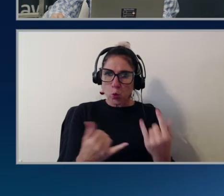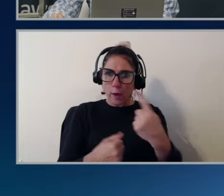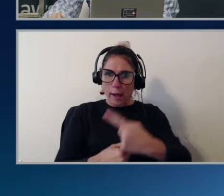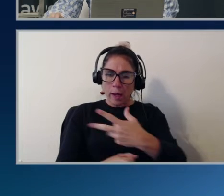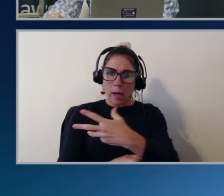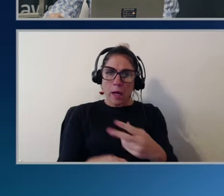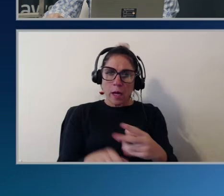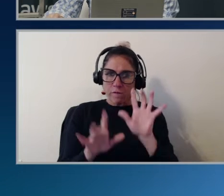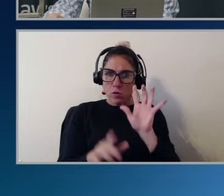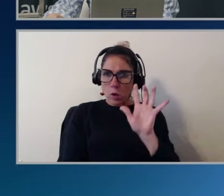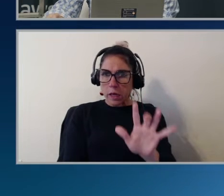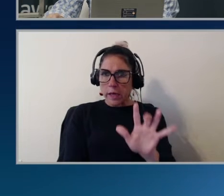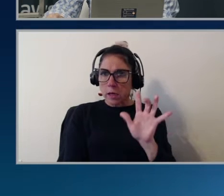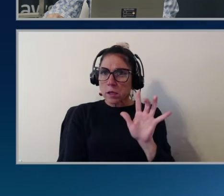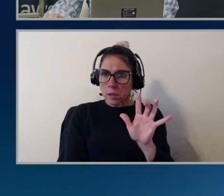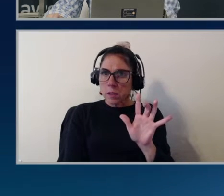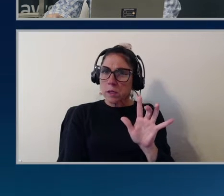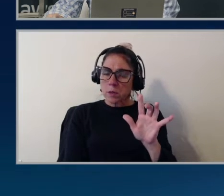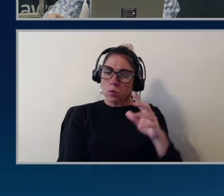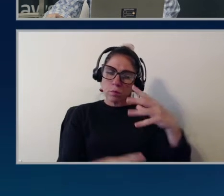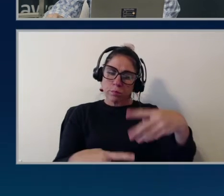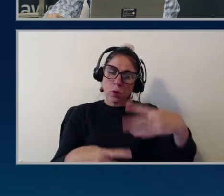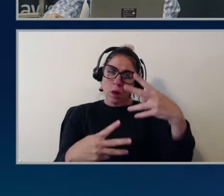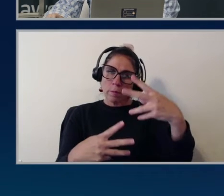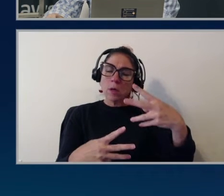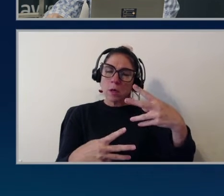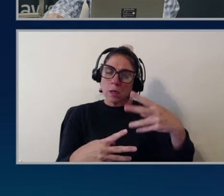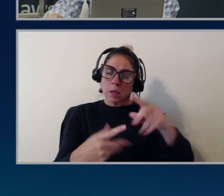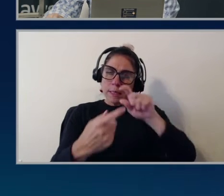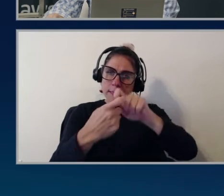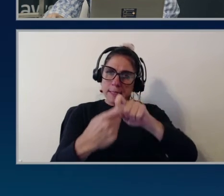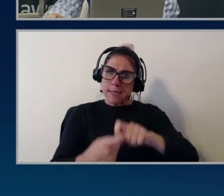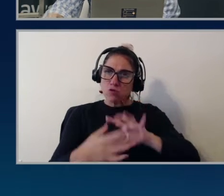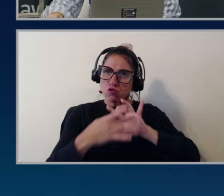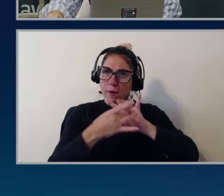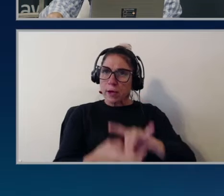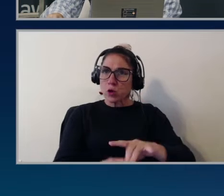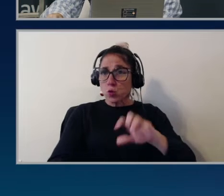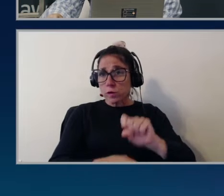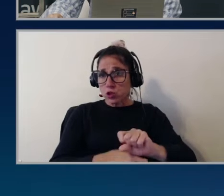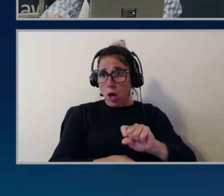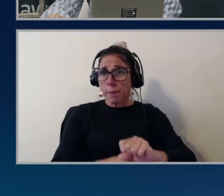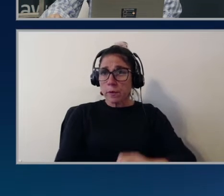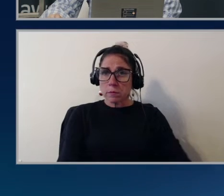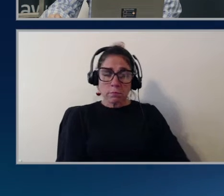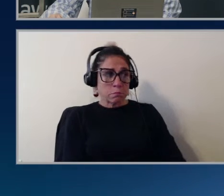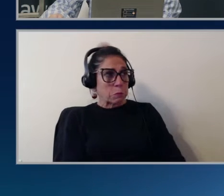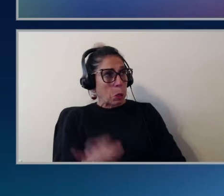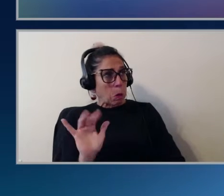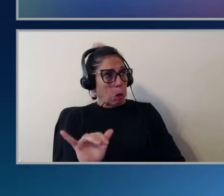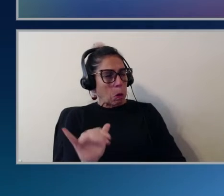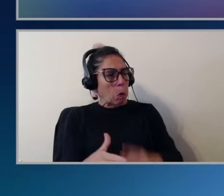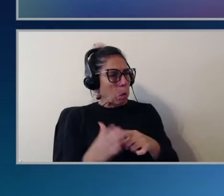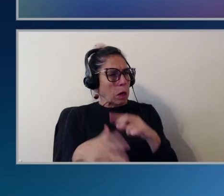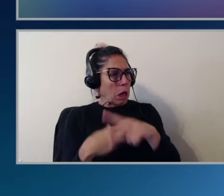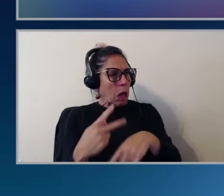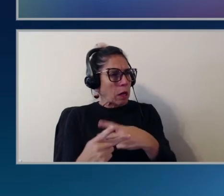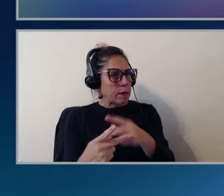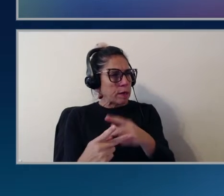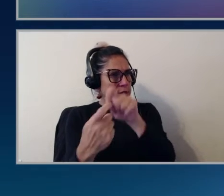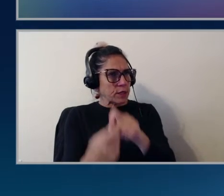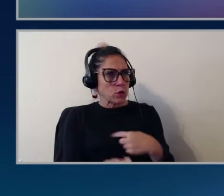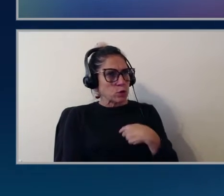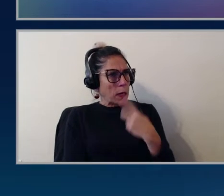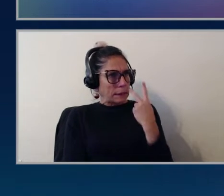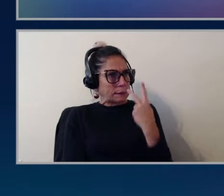you click on it, it will show you some details about the job. Oh. What kind of details am I going to see here in this